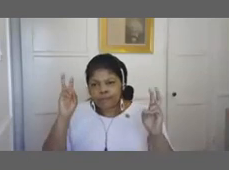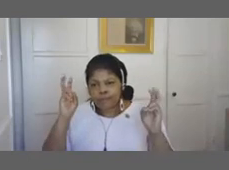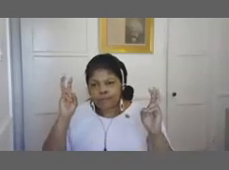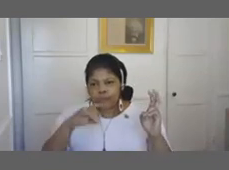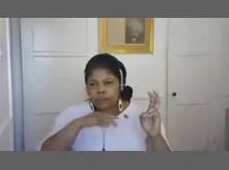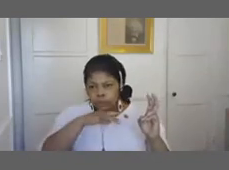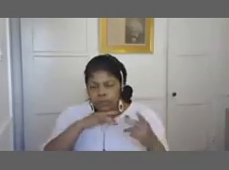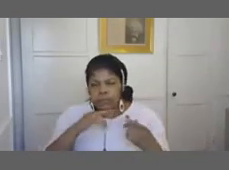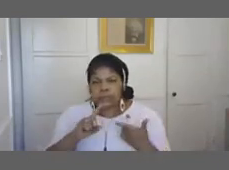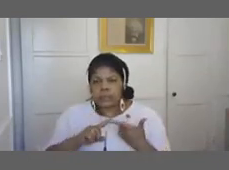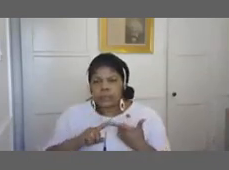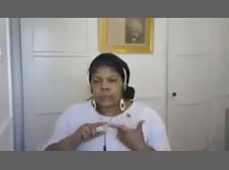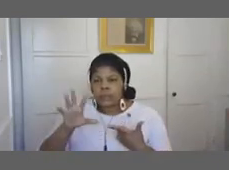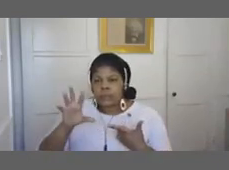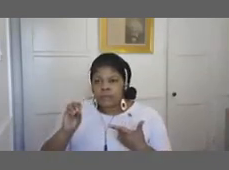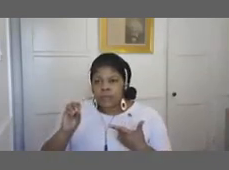magenta,